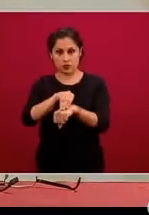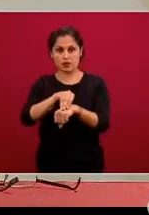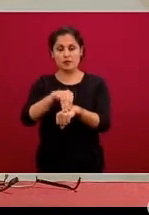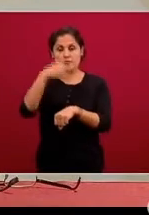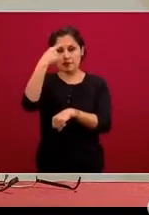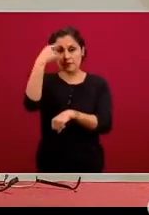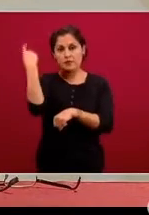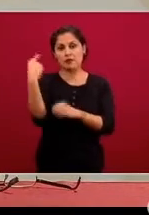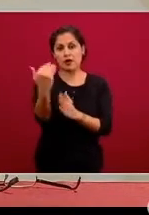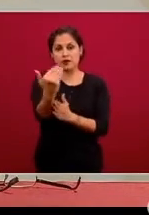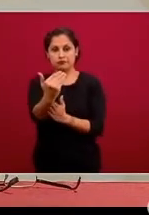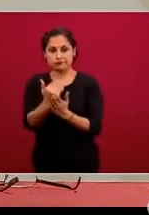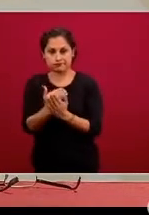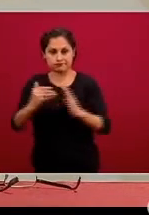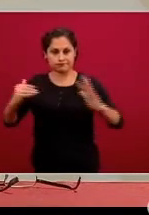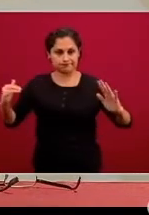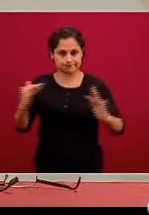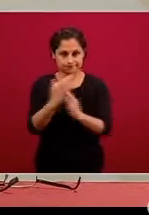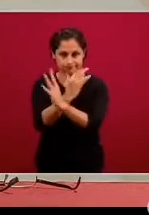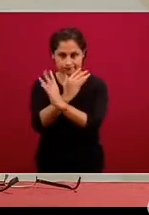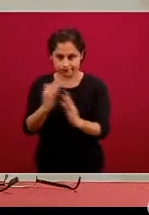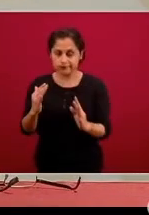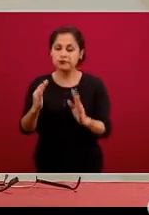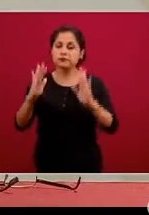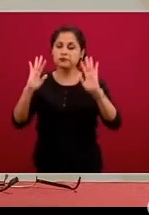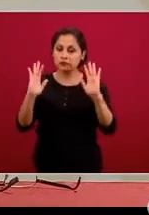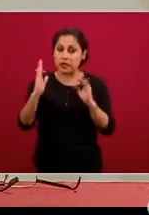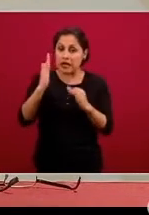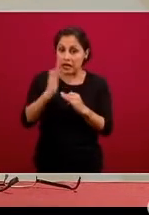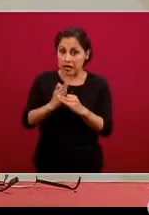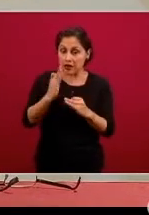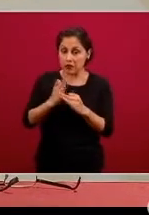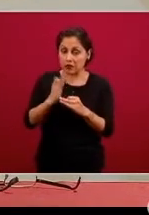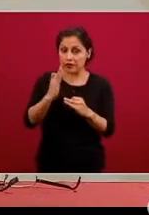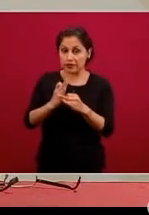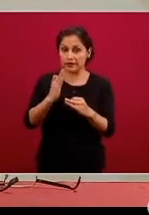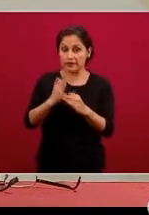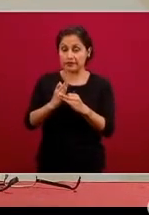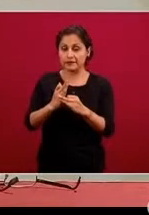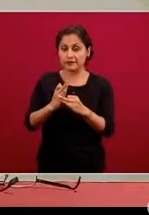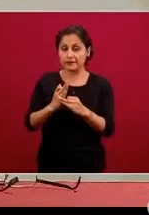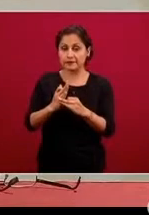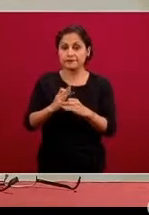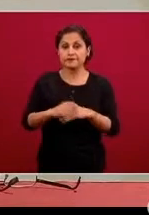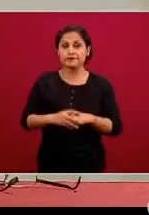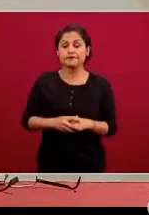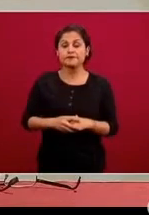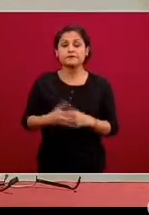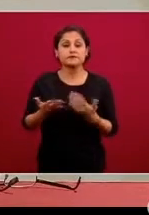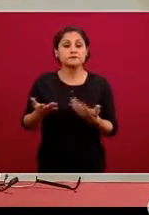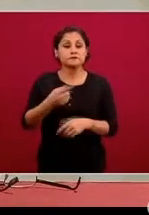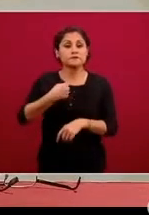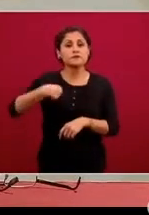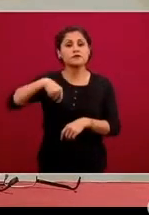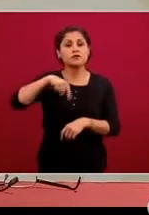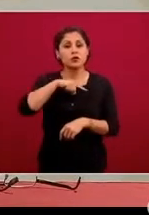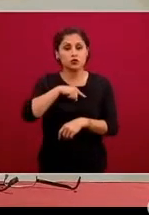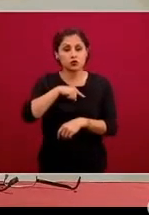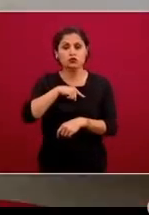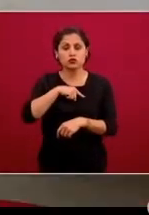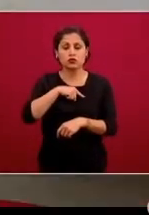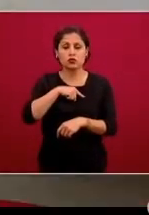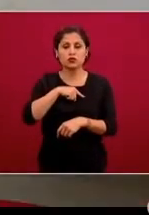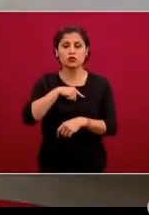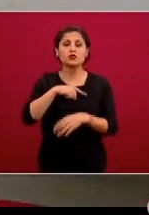Now, as the Mexican health authorities start to implement the mitigation concept,